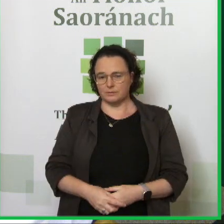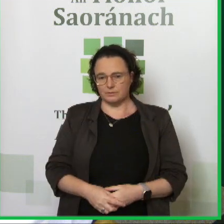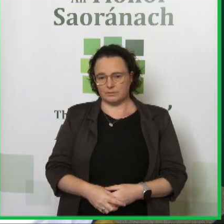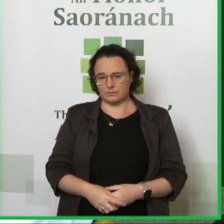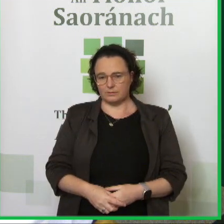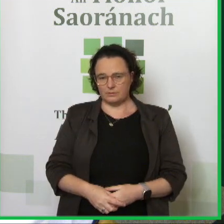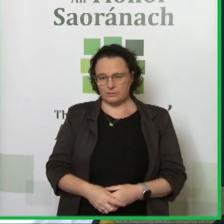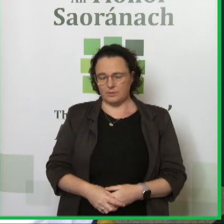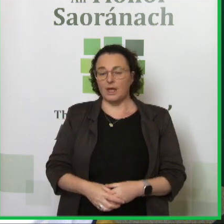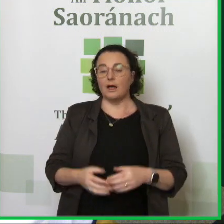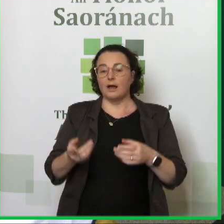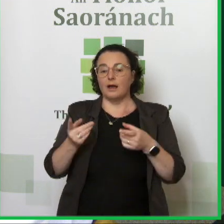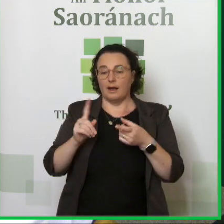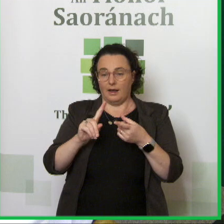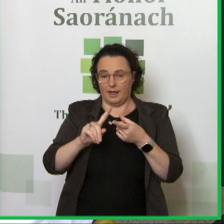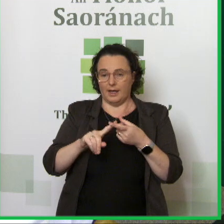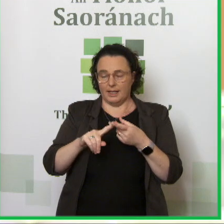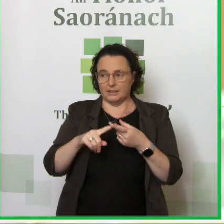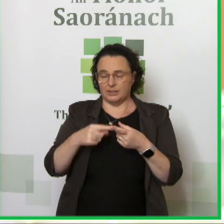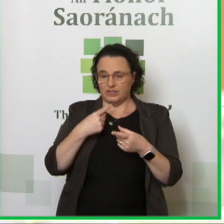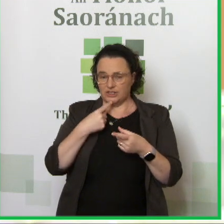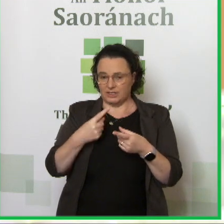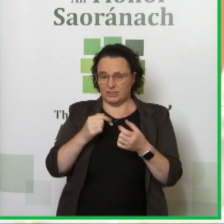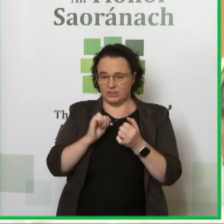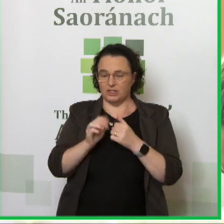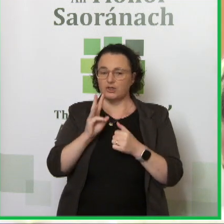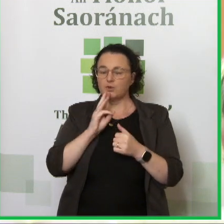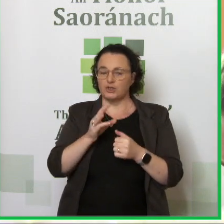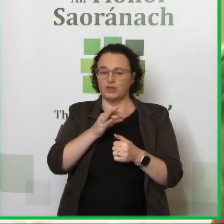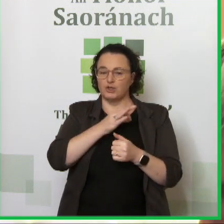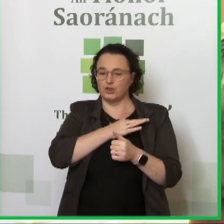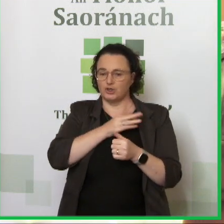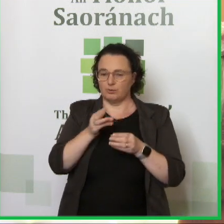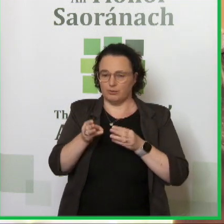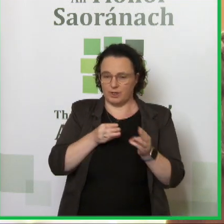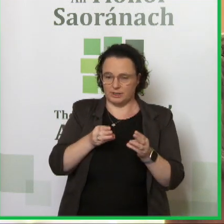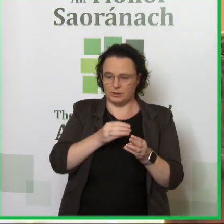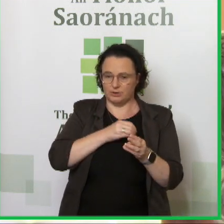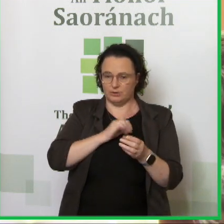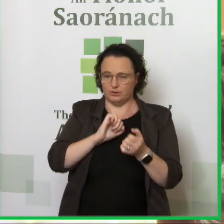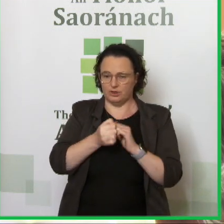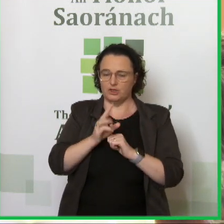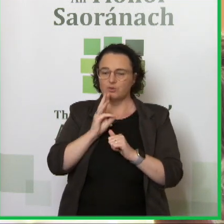We're just going to get... And change the word good practice to best practice.